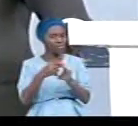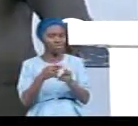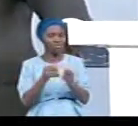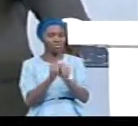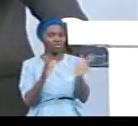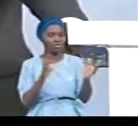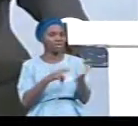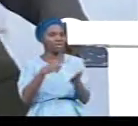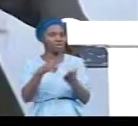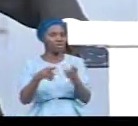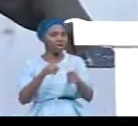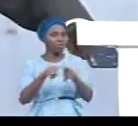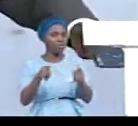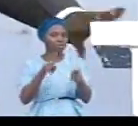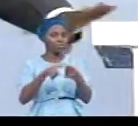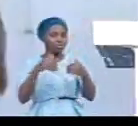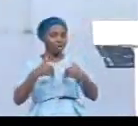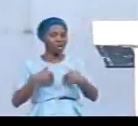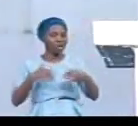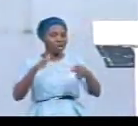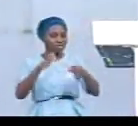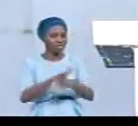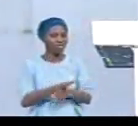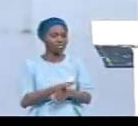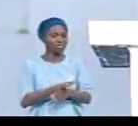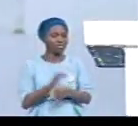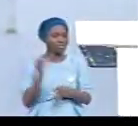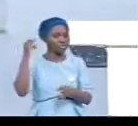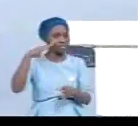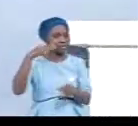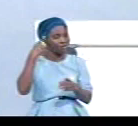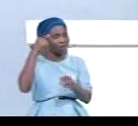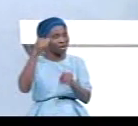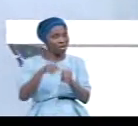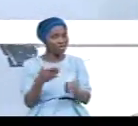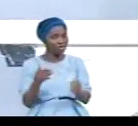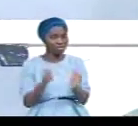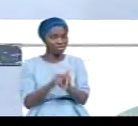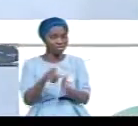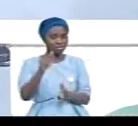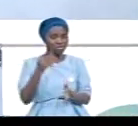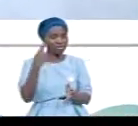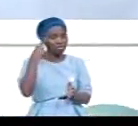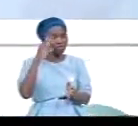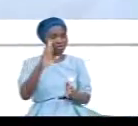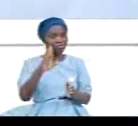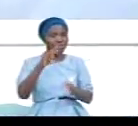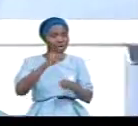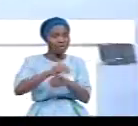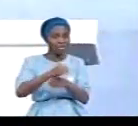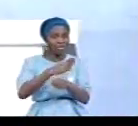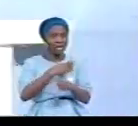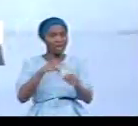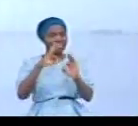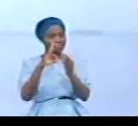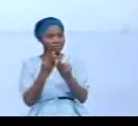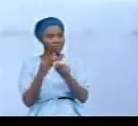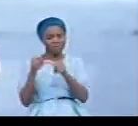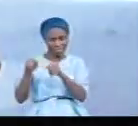for everything you need for your ministry, for your life, for your family today. Stay there and